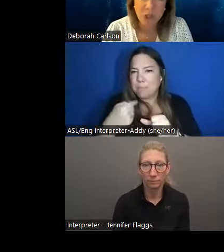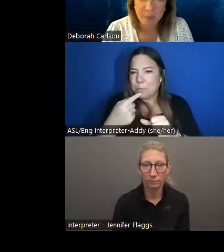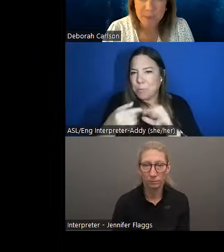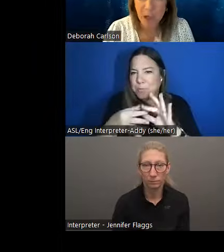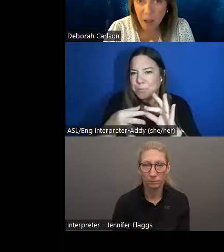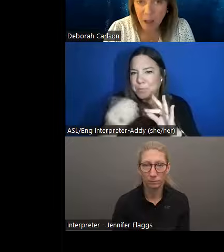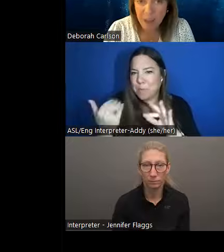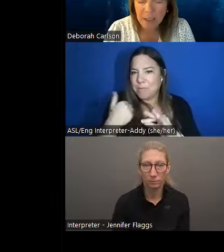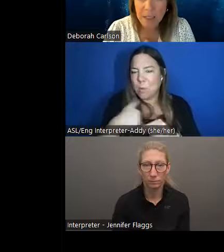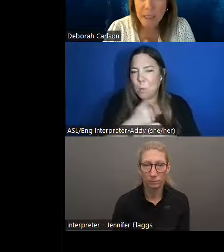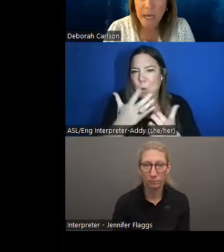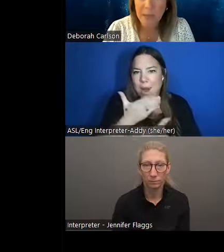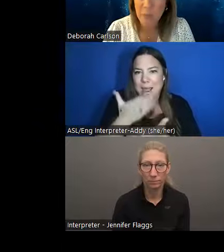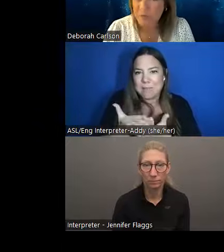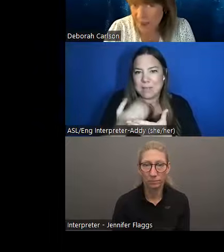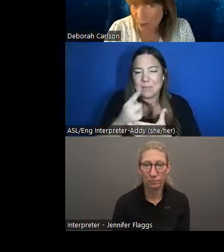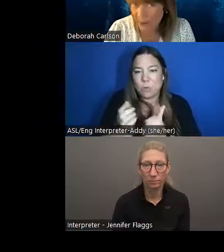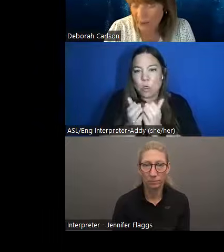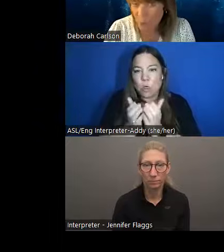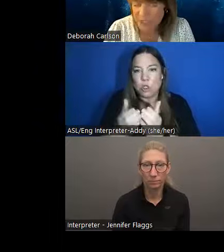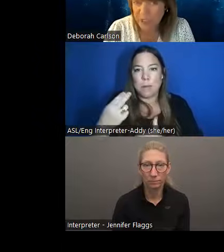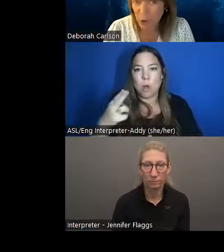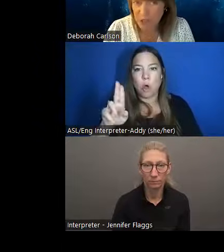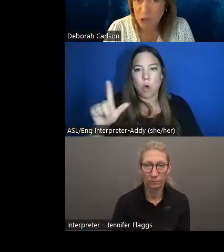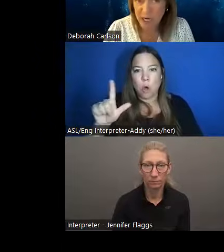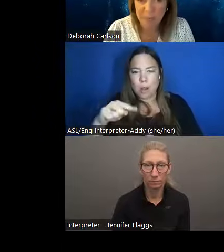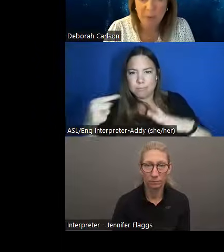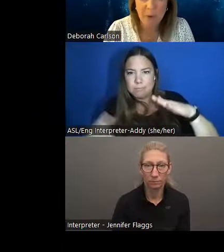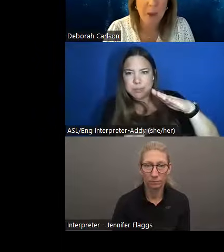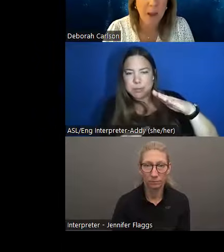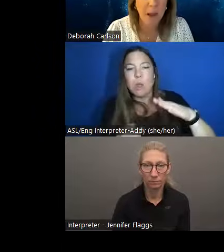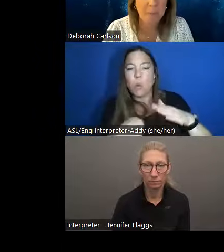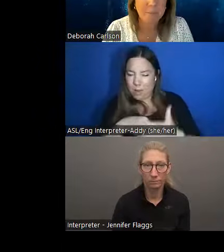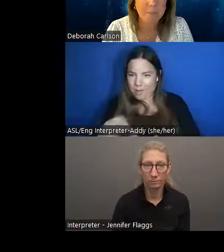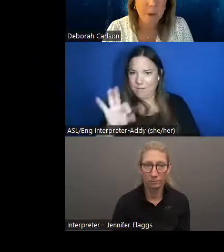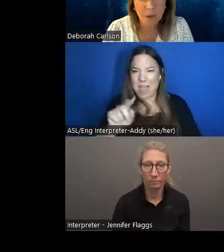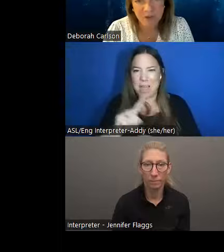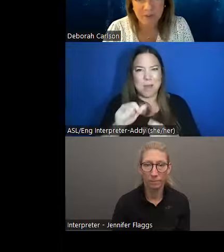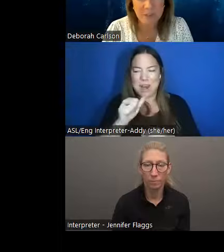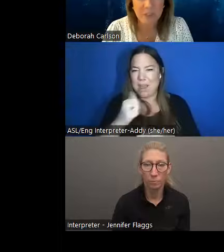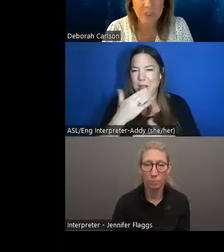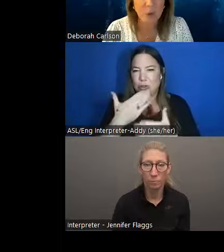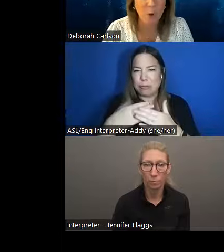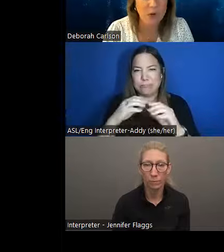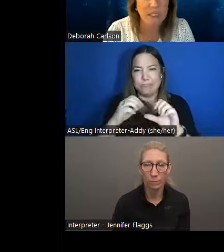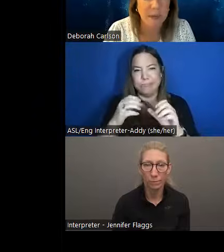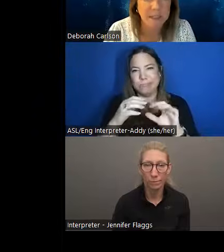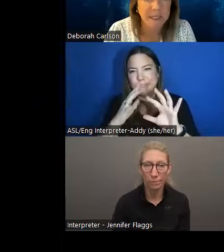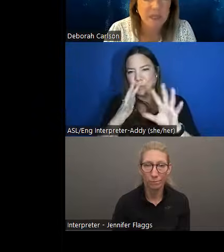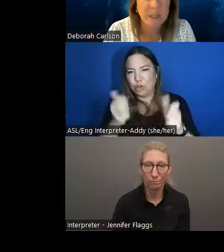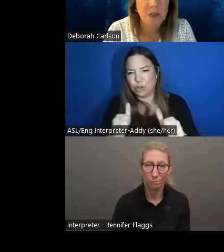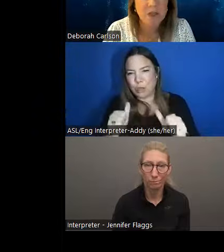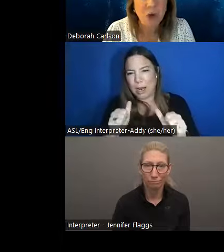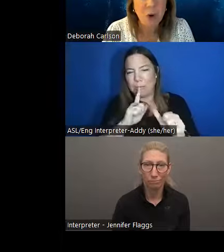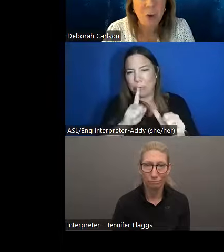the ship's hull, and we found it. It wasn't in great shape, but we also found some things we weren't